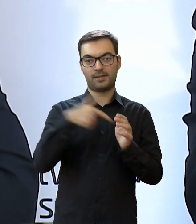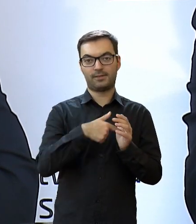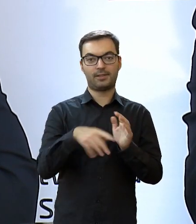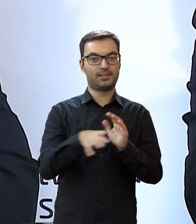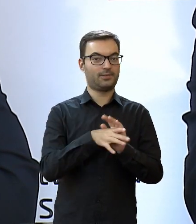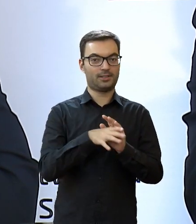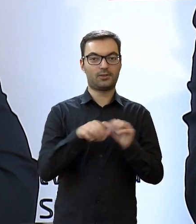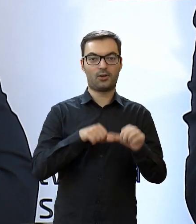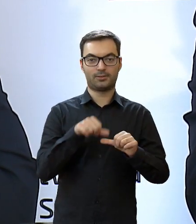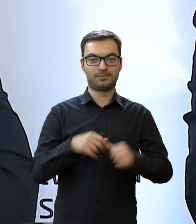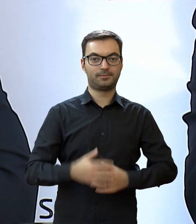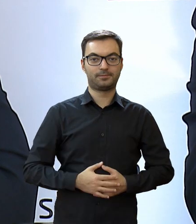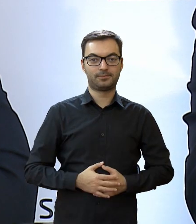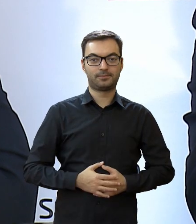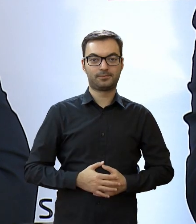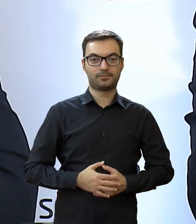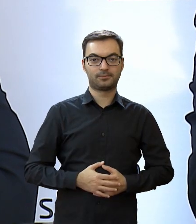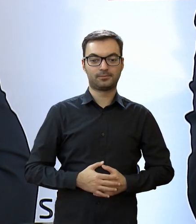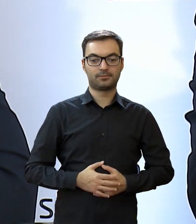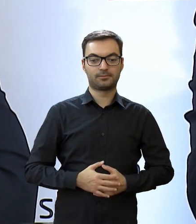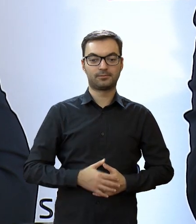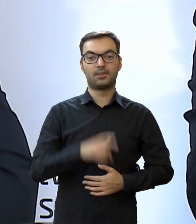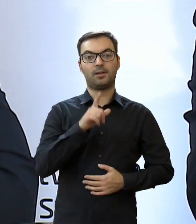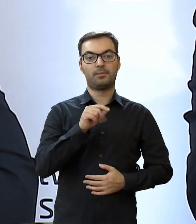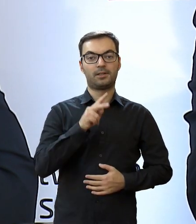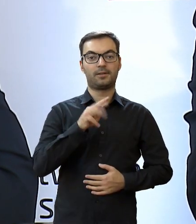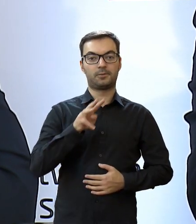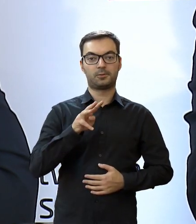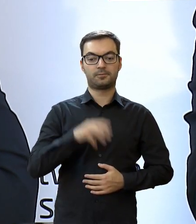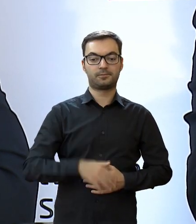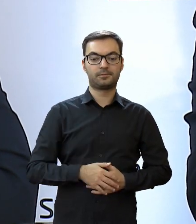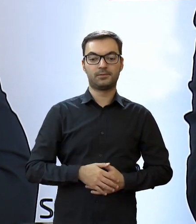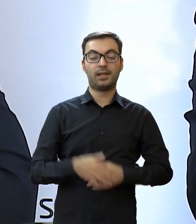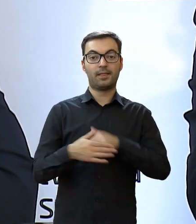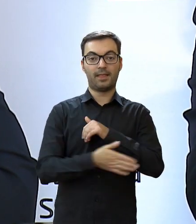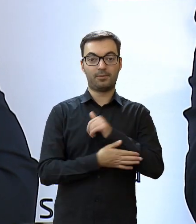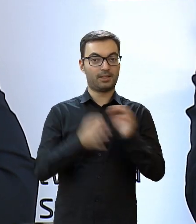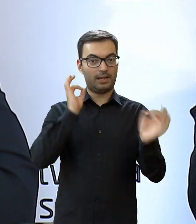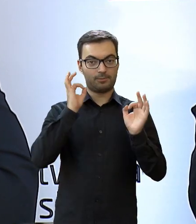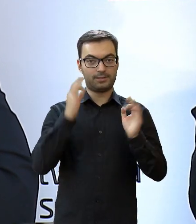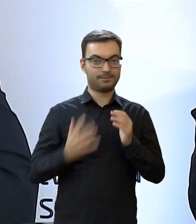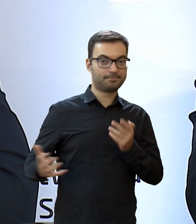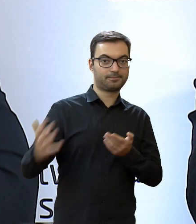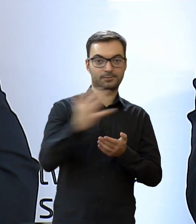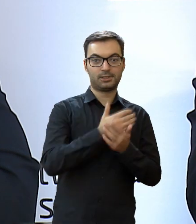have received their ballots as for 12 p.m.